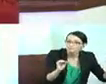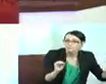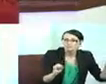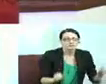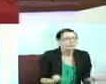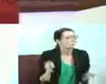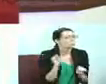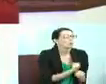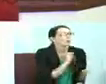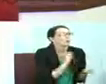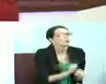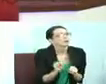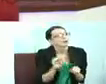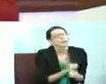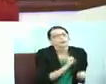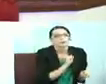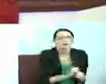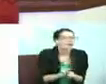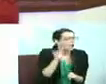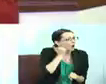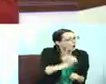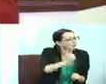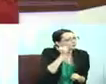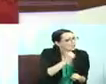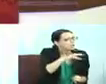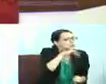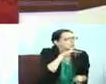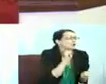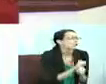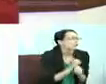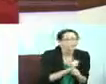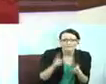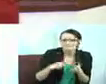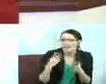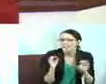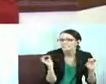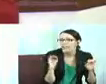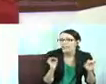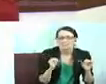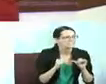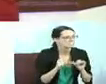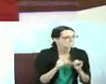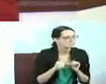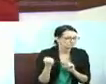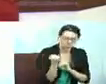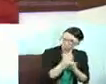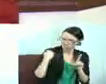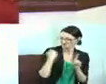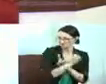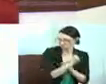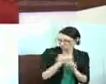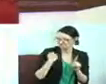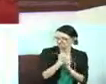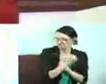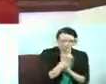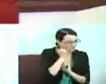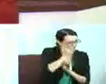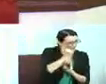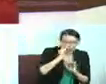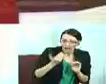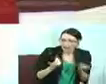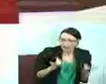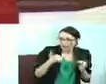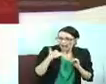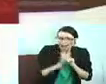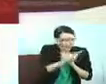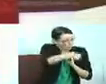Working, doing the dirtiest of works, getting no pay, still mistreated and abused. How are you